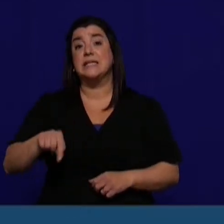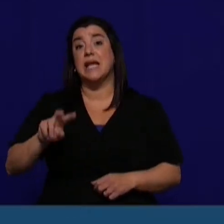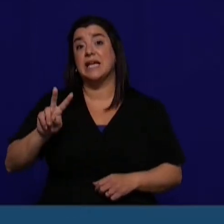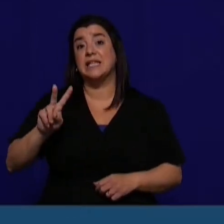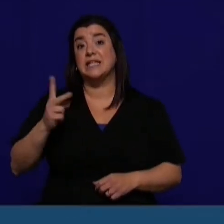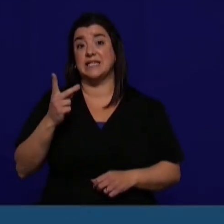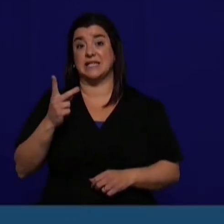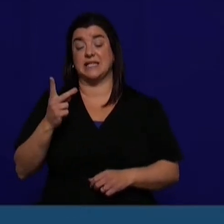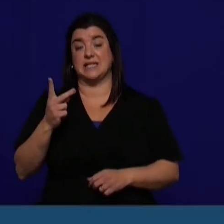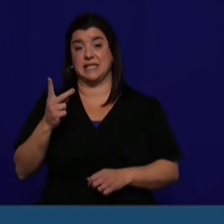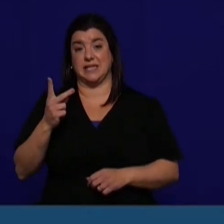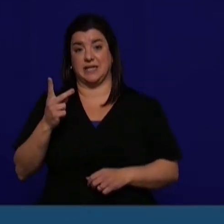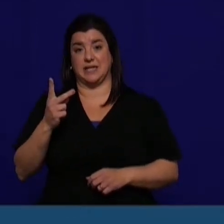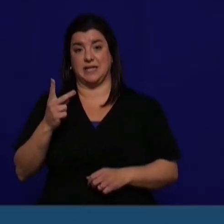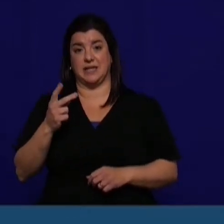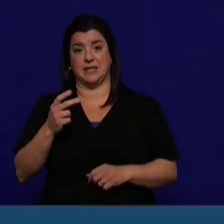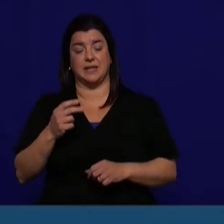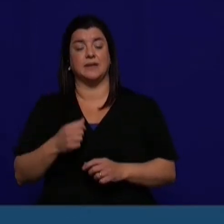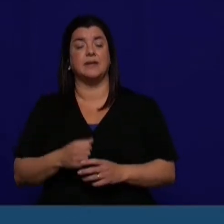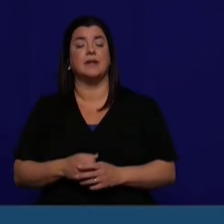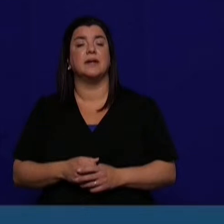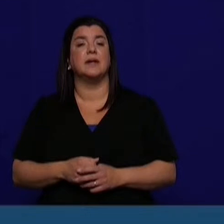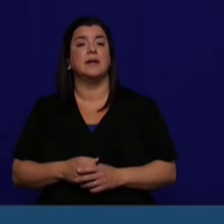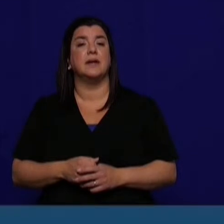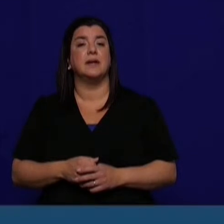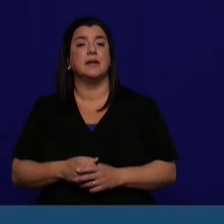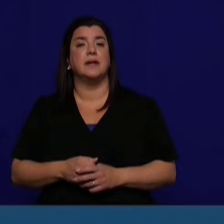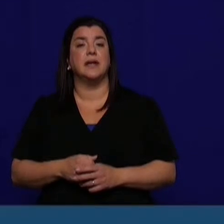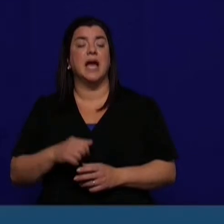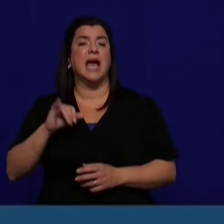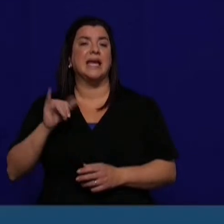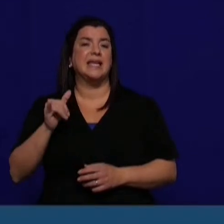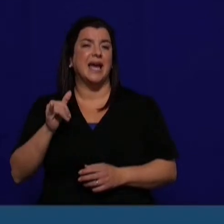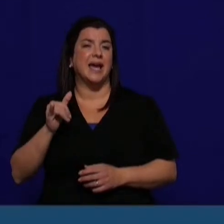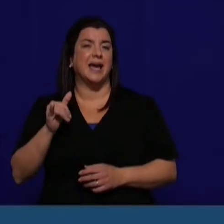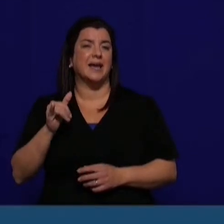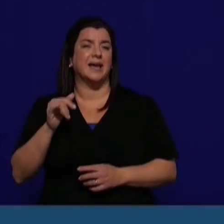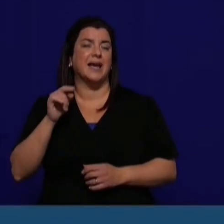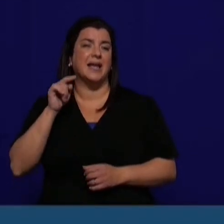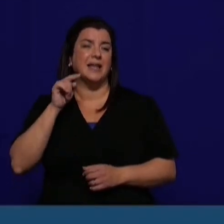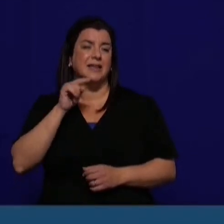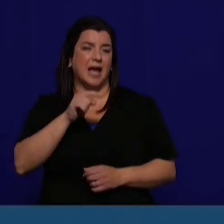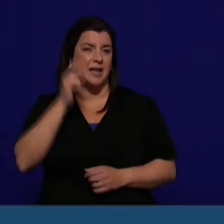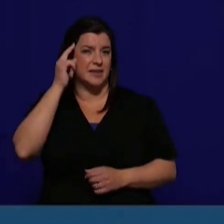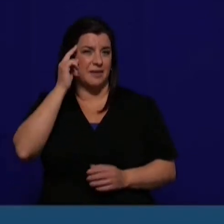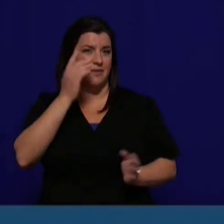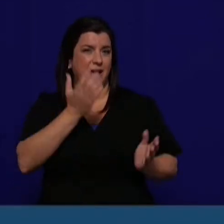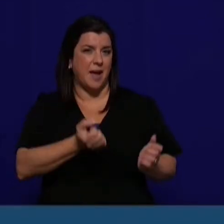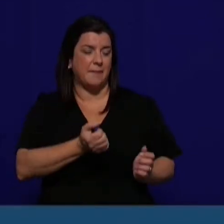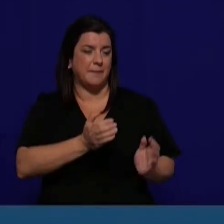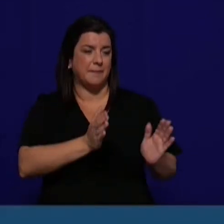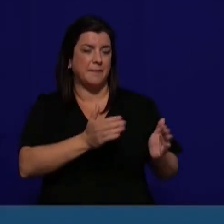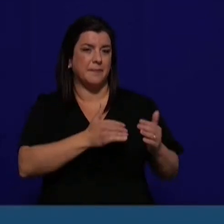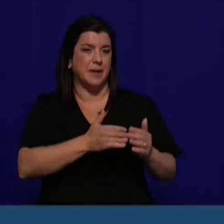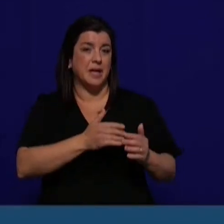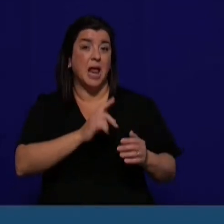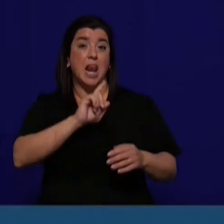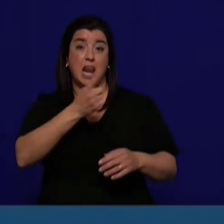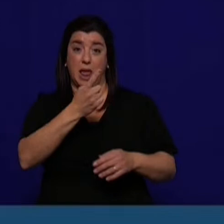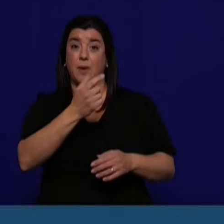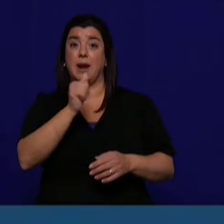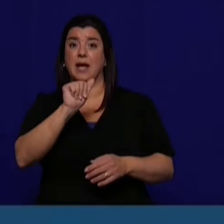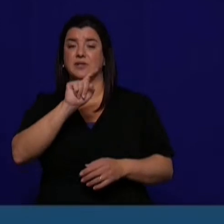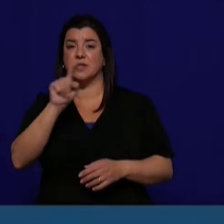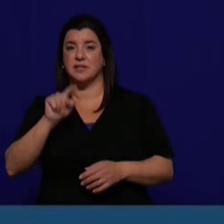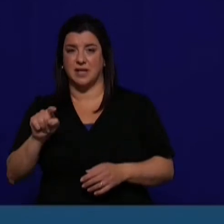of the news raised to blood clots. If someone who has taken the first jab of the vaccine does not turn up for their second appointment and does not get their